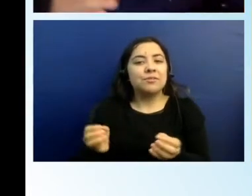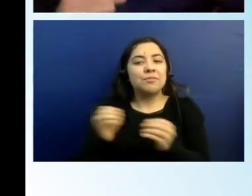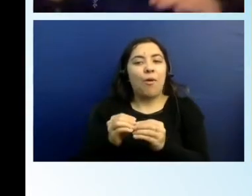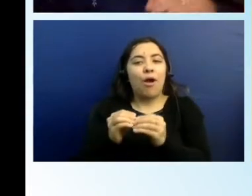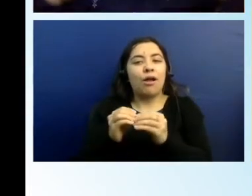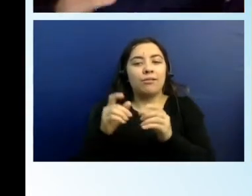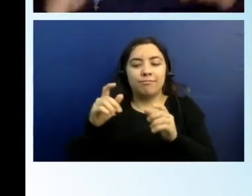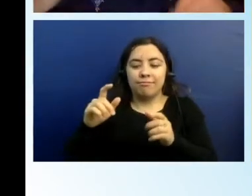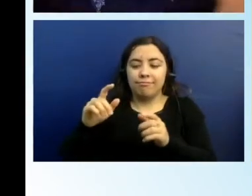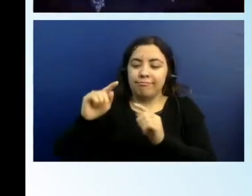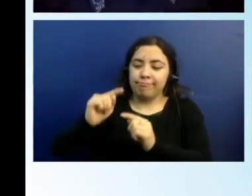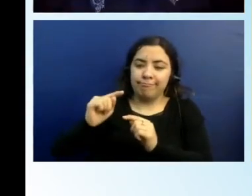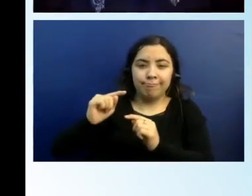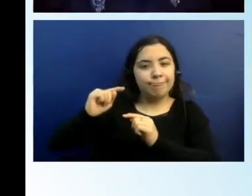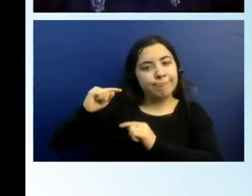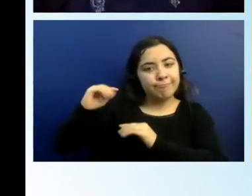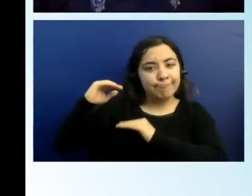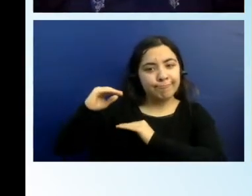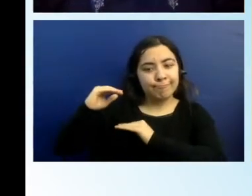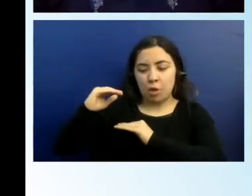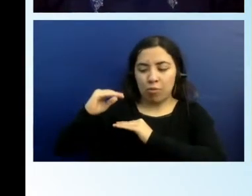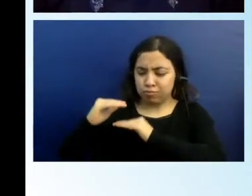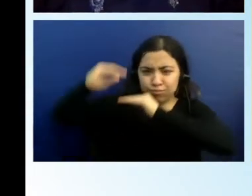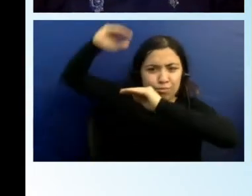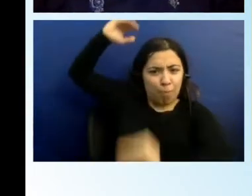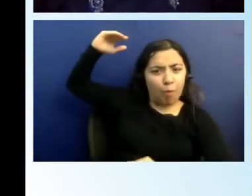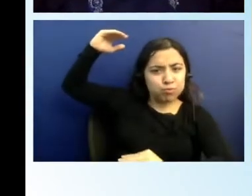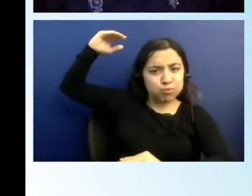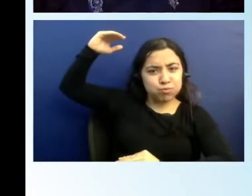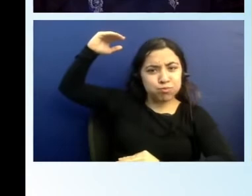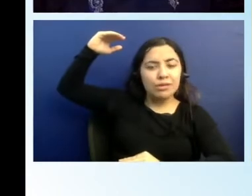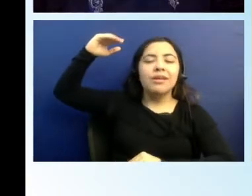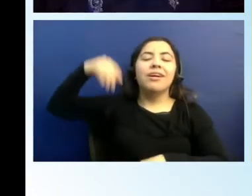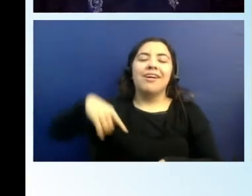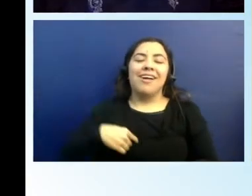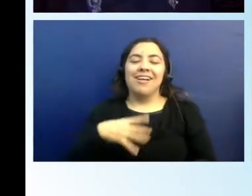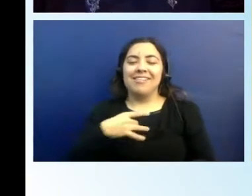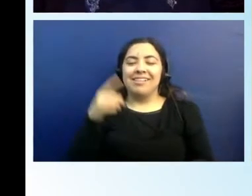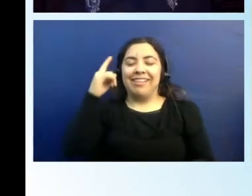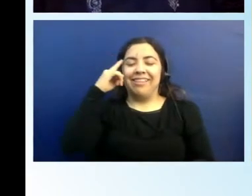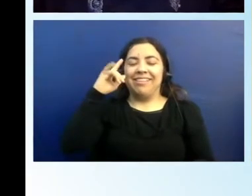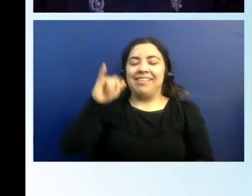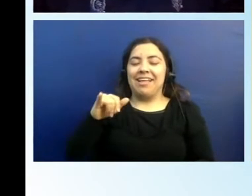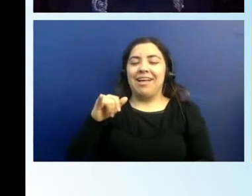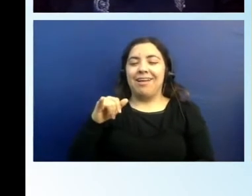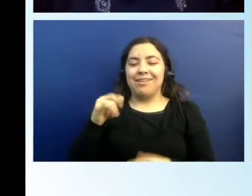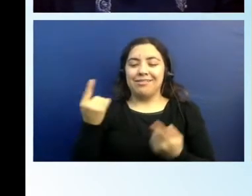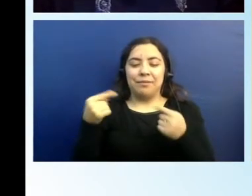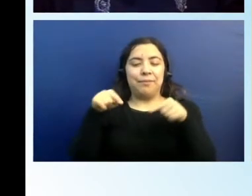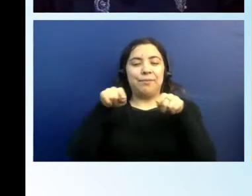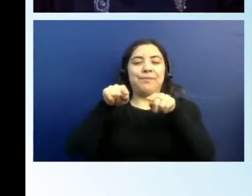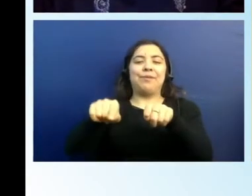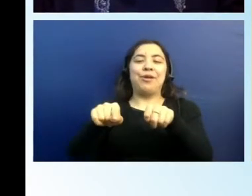I like to think of it as sort of a parallel that happened as the community grew, so did